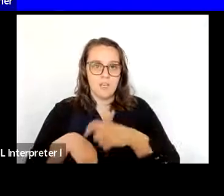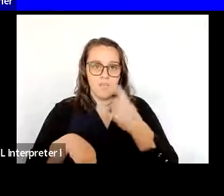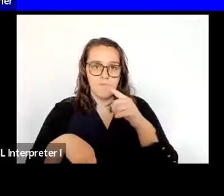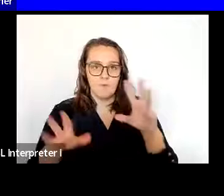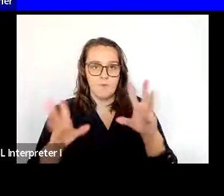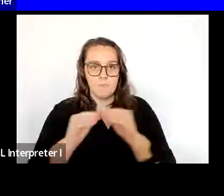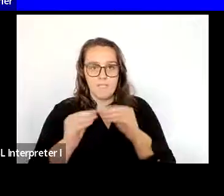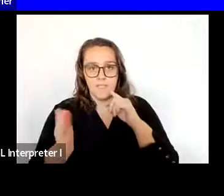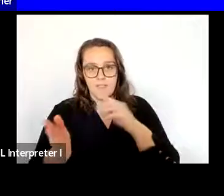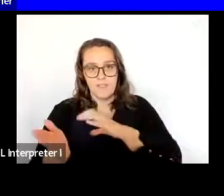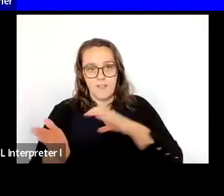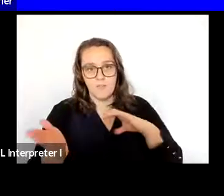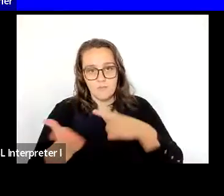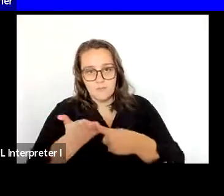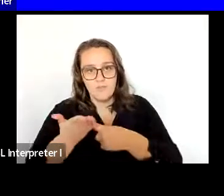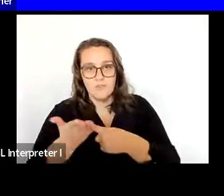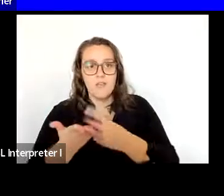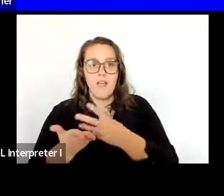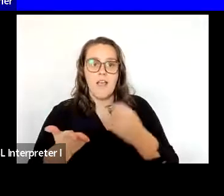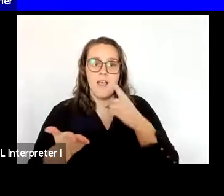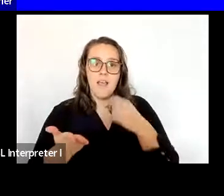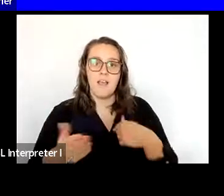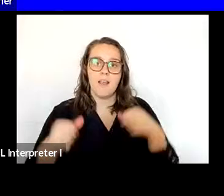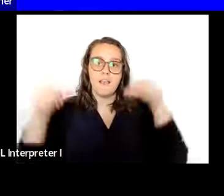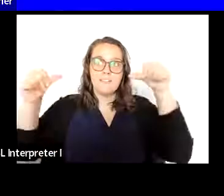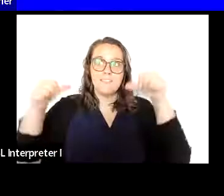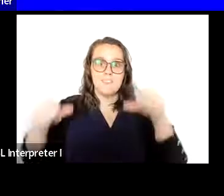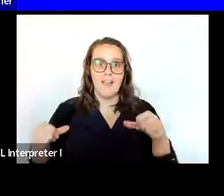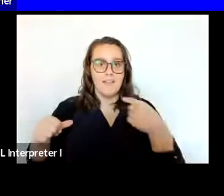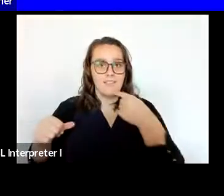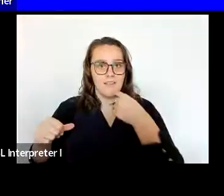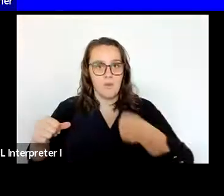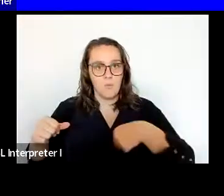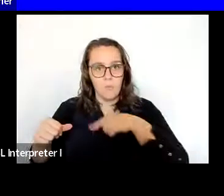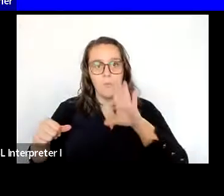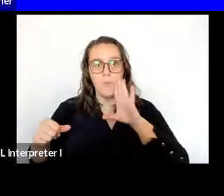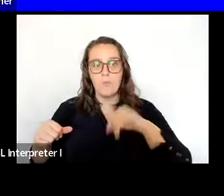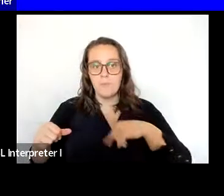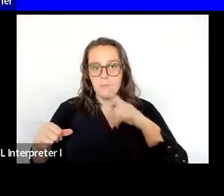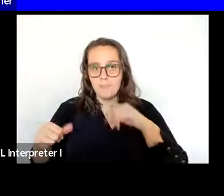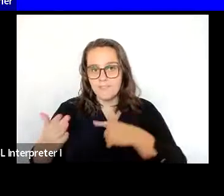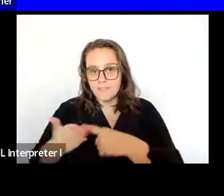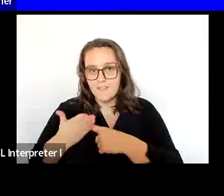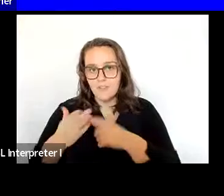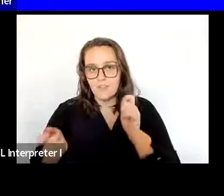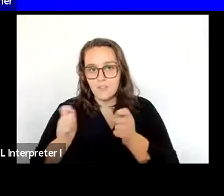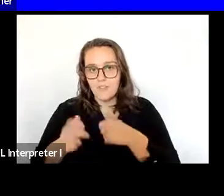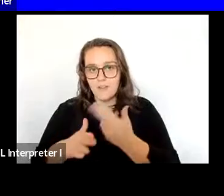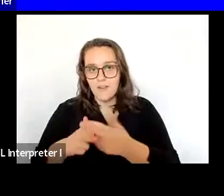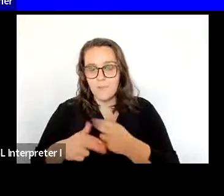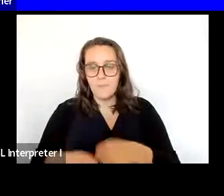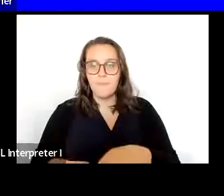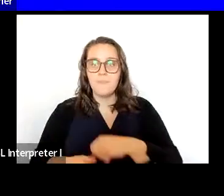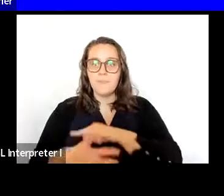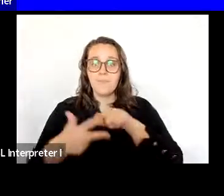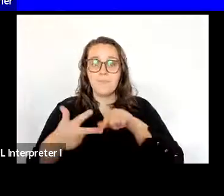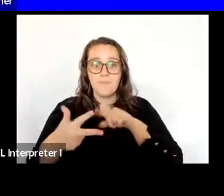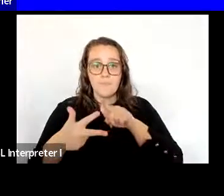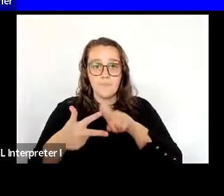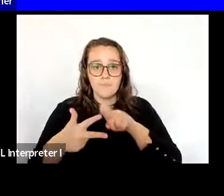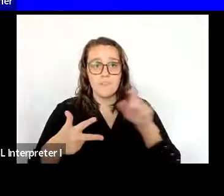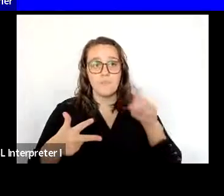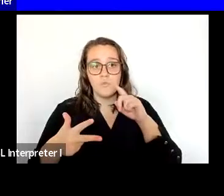new name. Another step required under the current law is that the initiator of a proposal must obtain petition